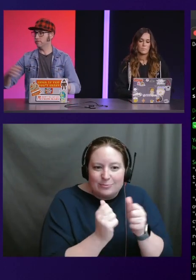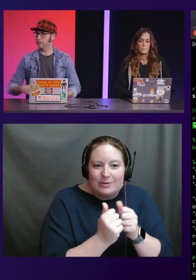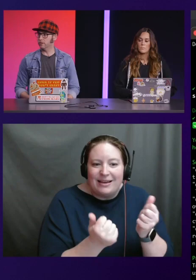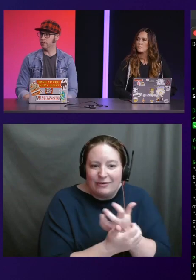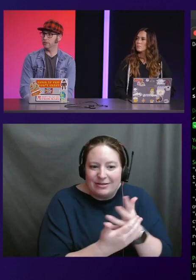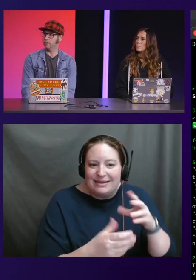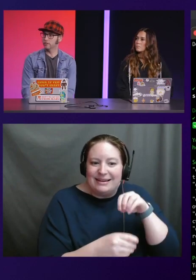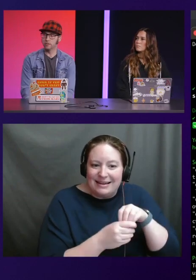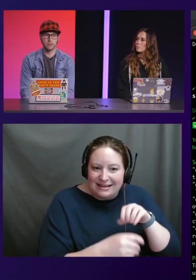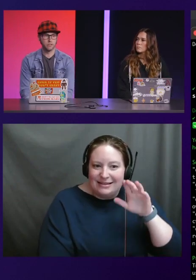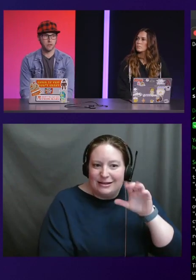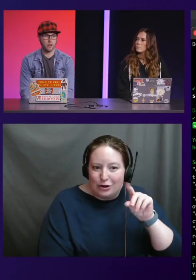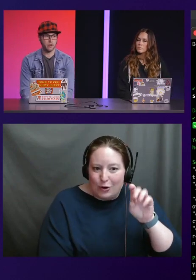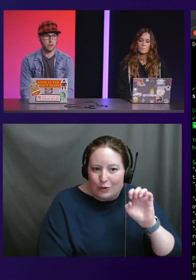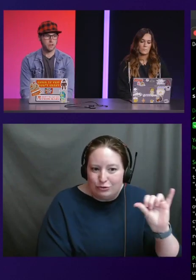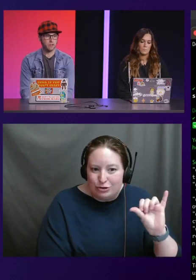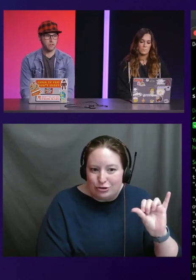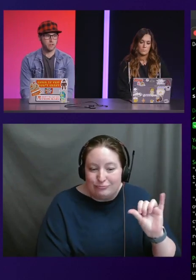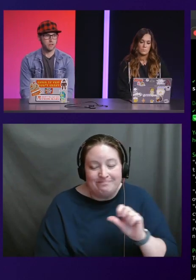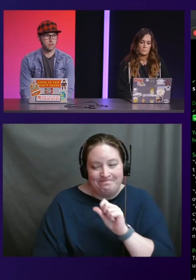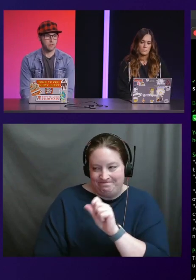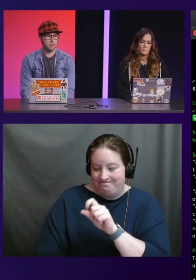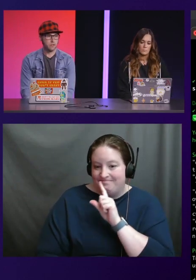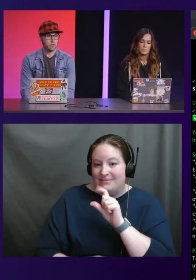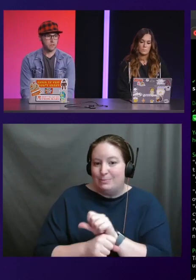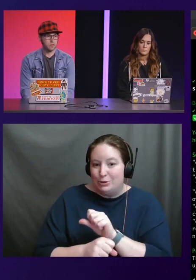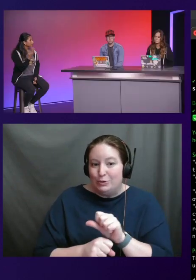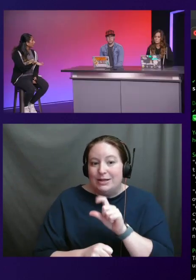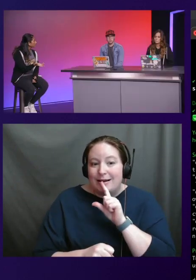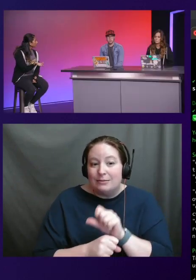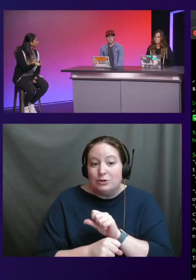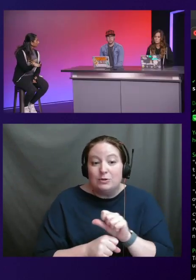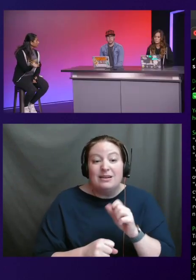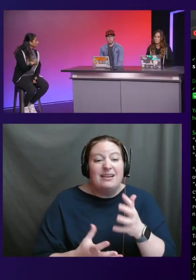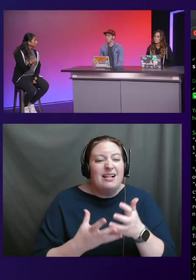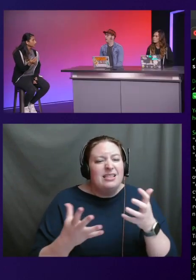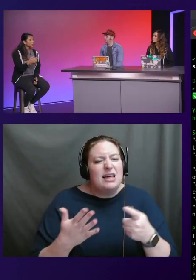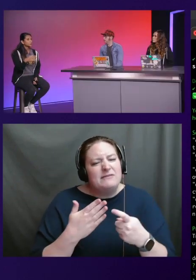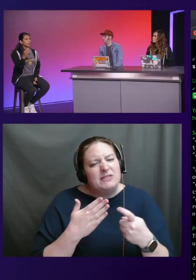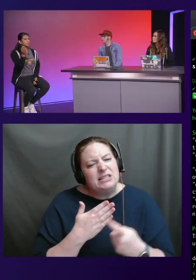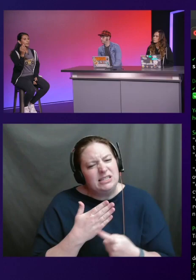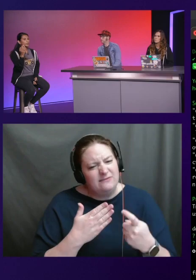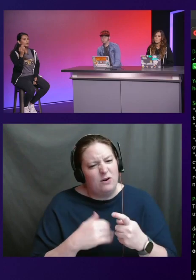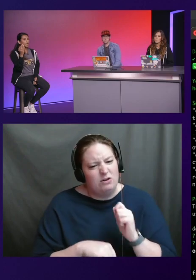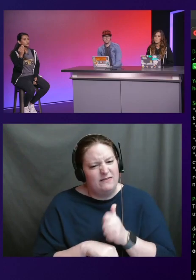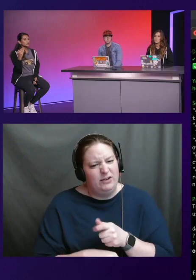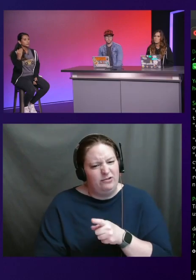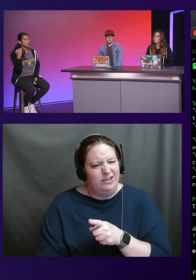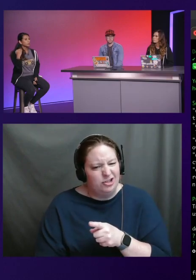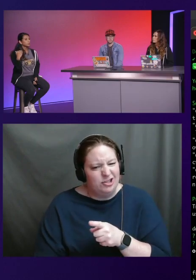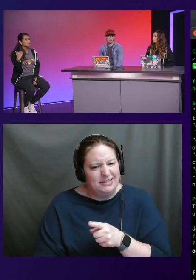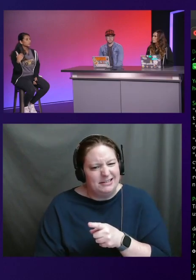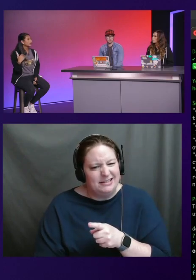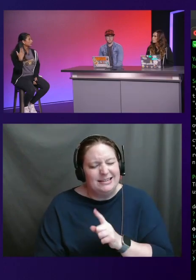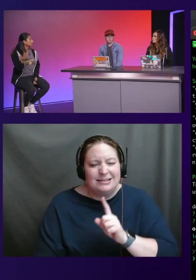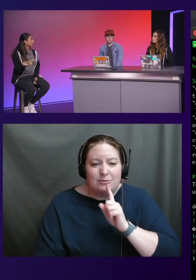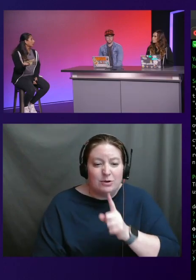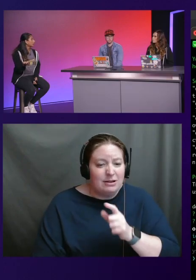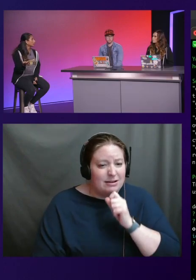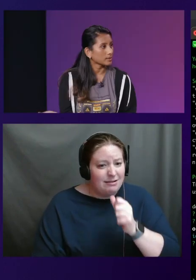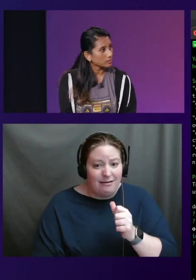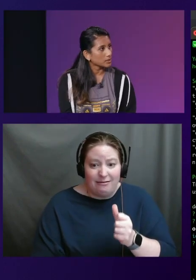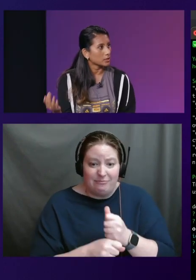through configuration. Absolutely. And also you'll notice that I'm going through a lot of like the default configurations. Right. So I'm like actually not making